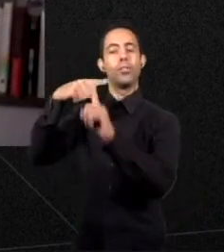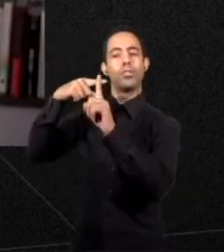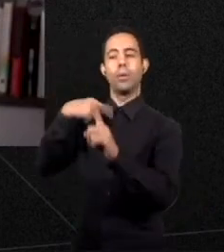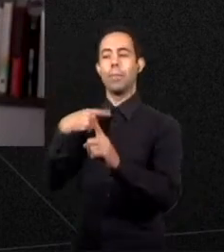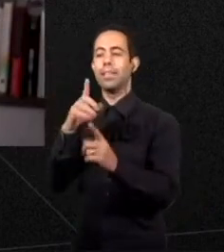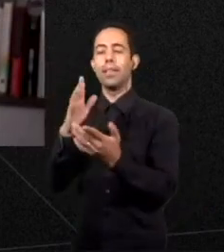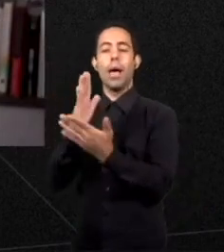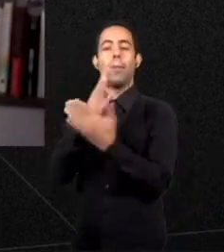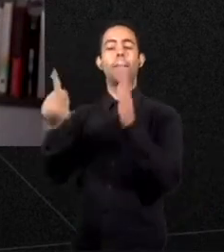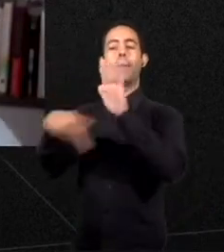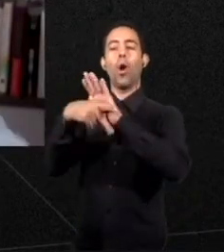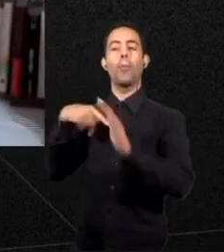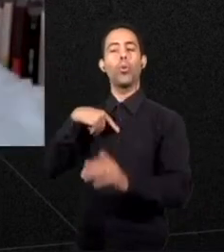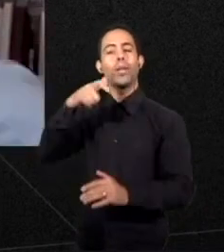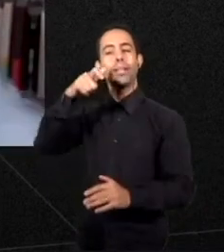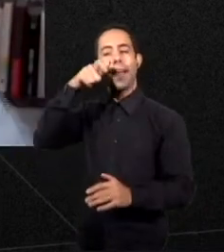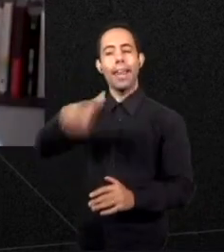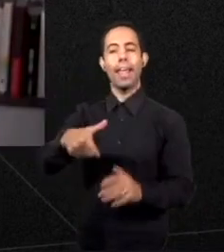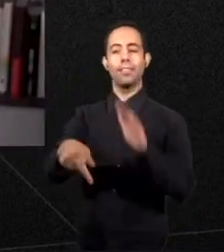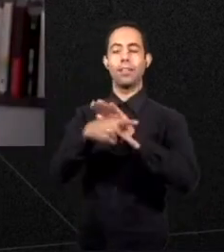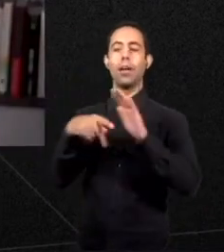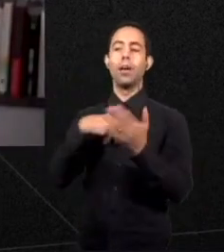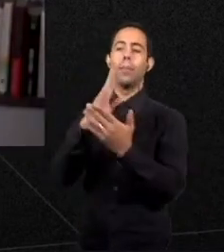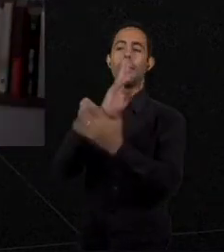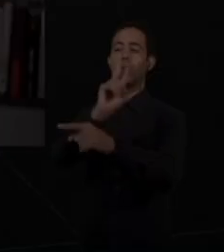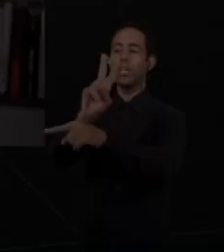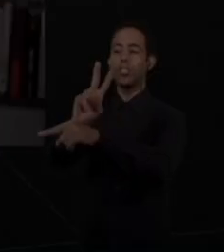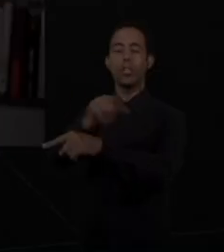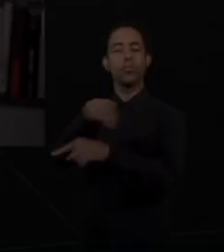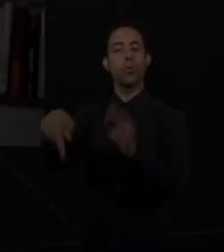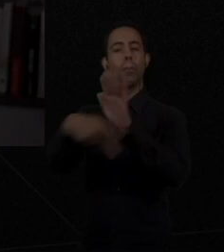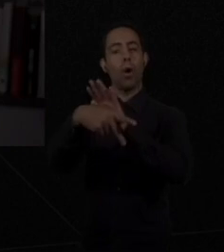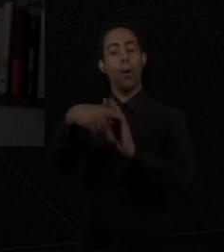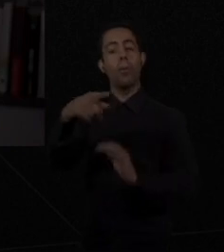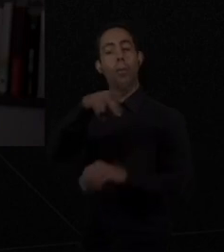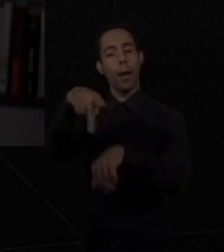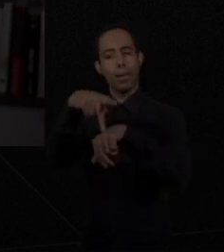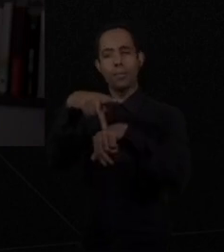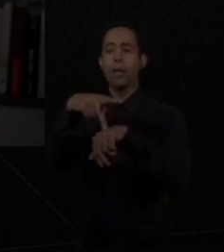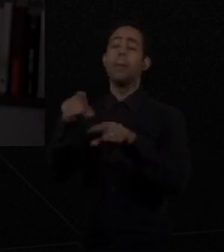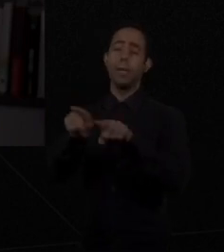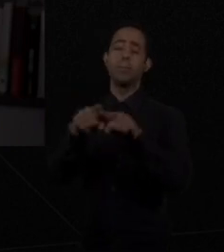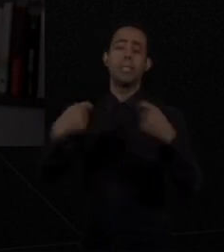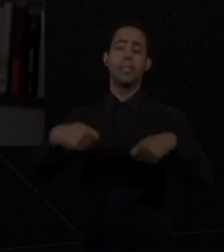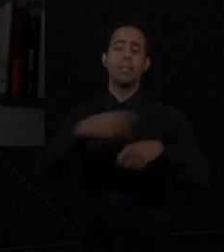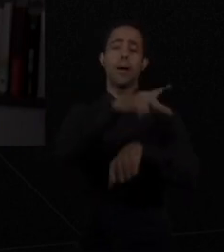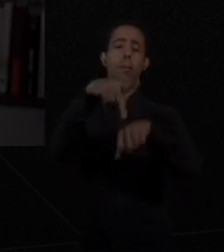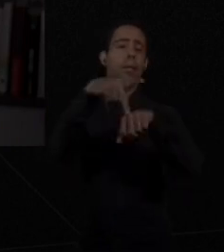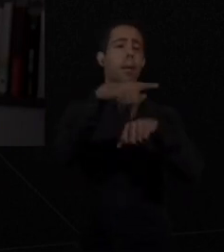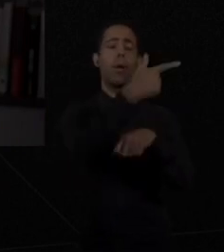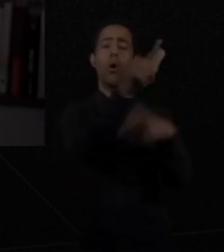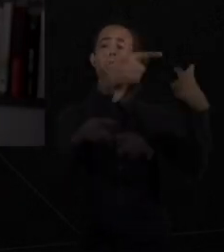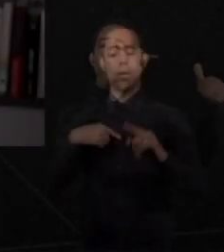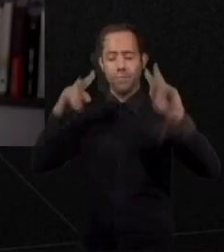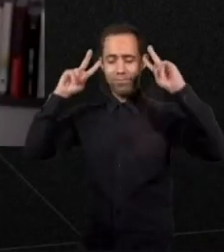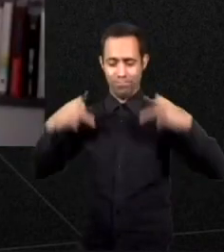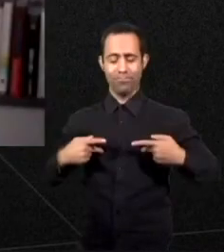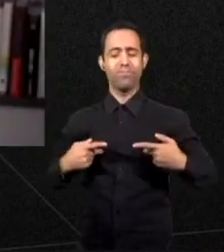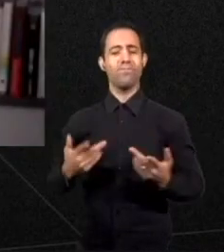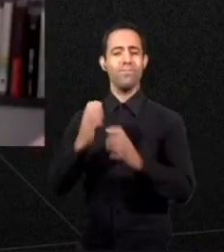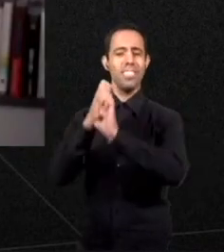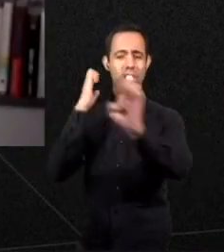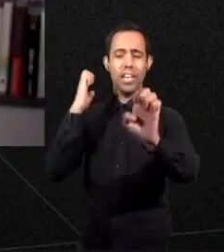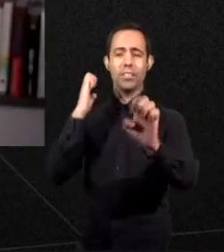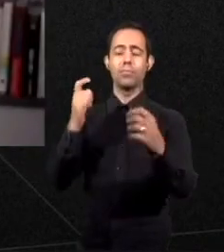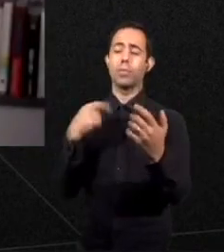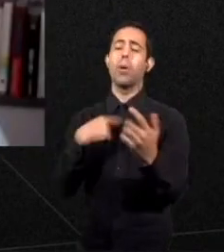your own country, you need to protect all the countries. many